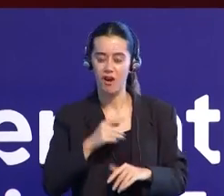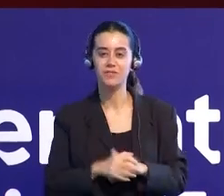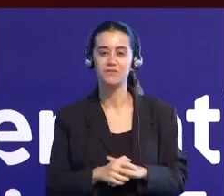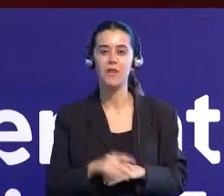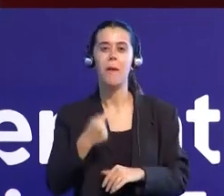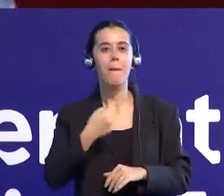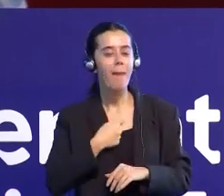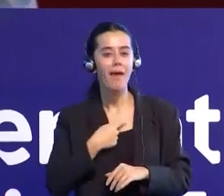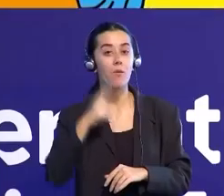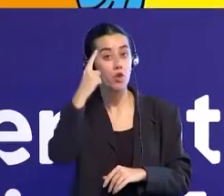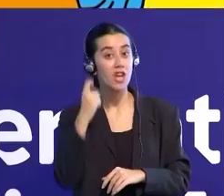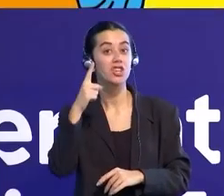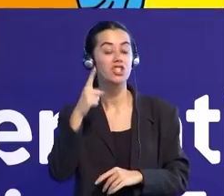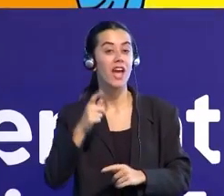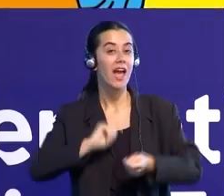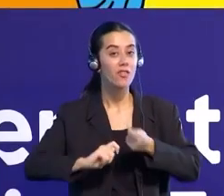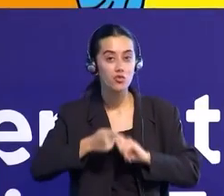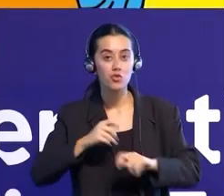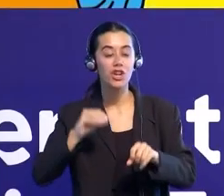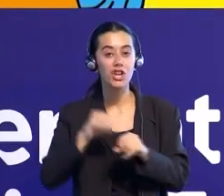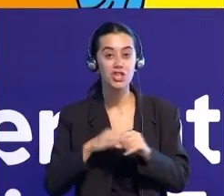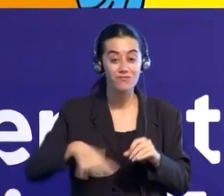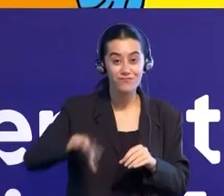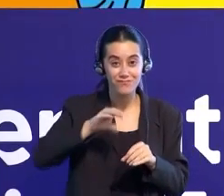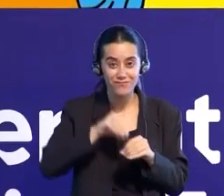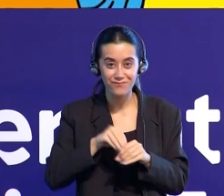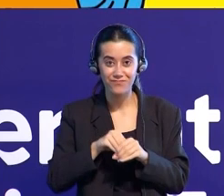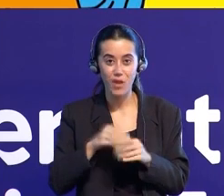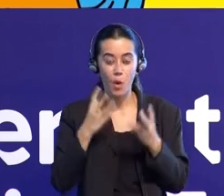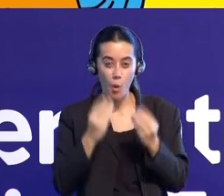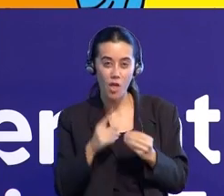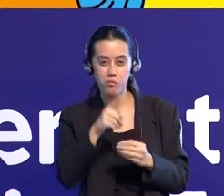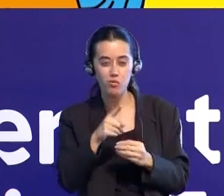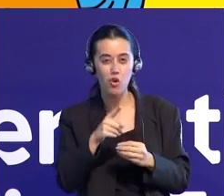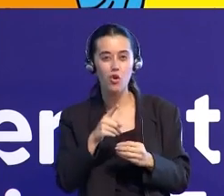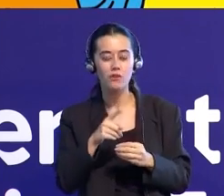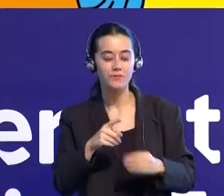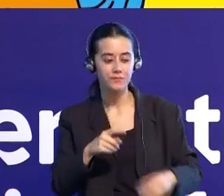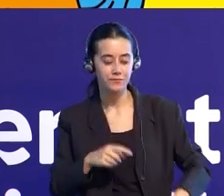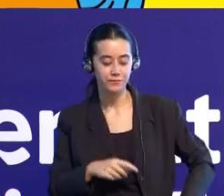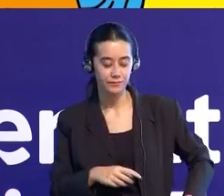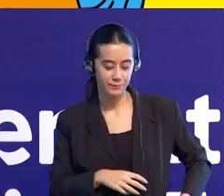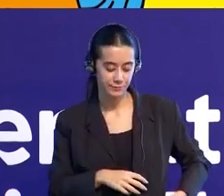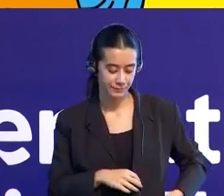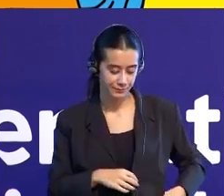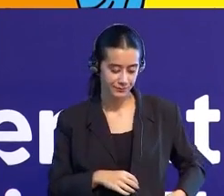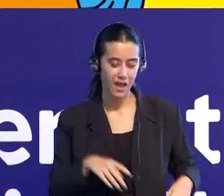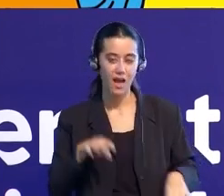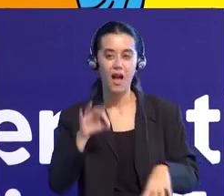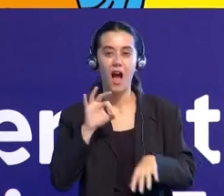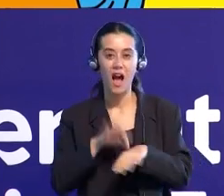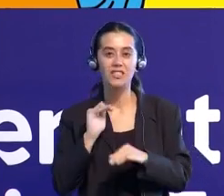their institutions. I have seen pandemic, crisis, and post-pandemic recovery. And creative